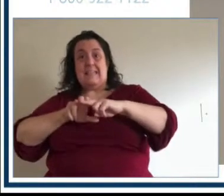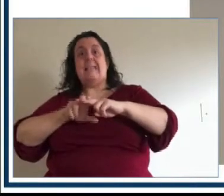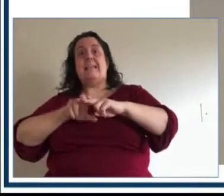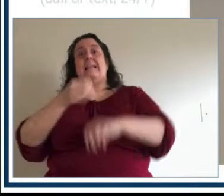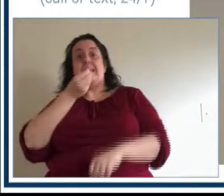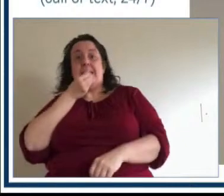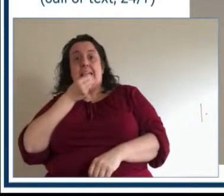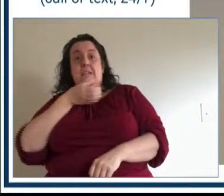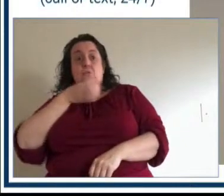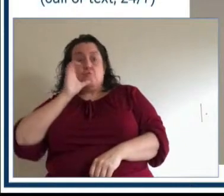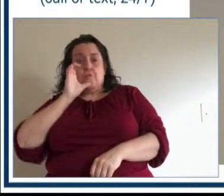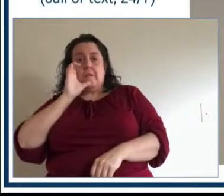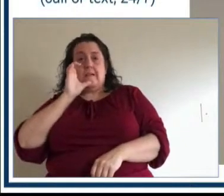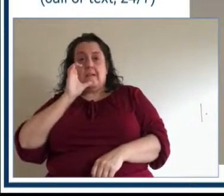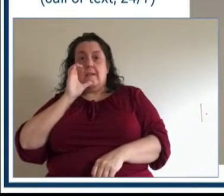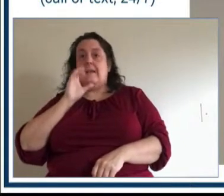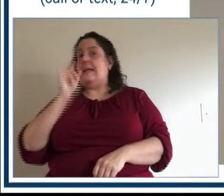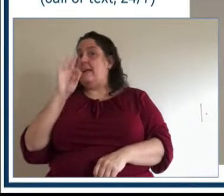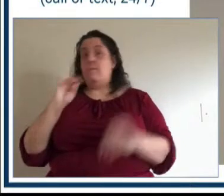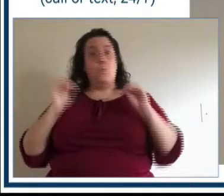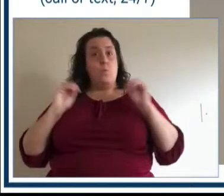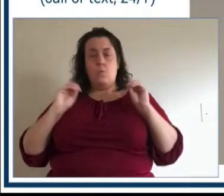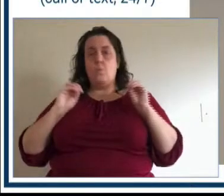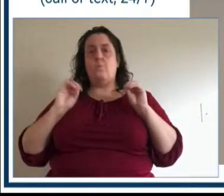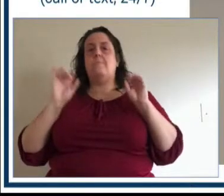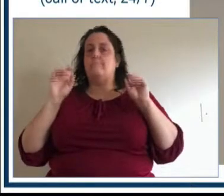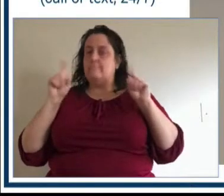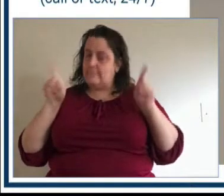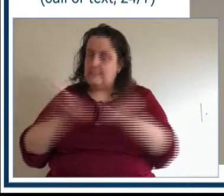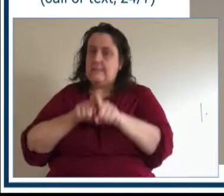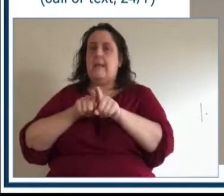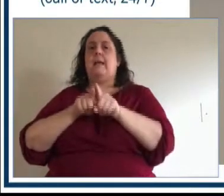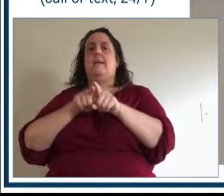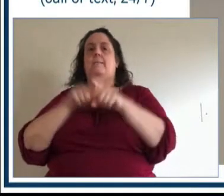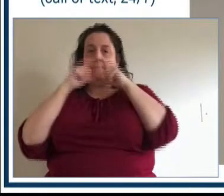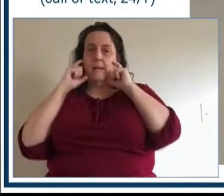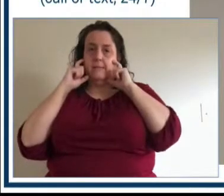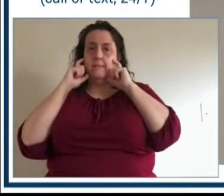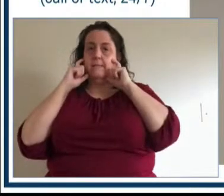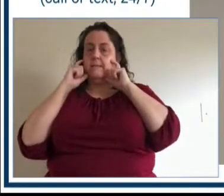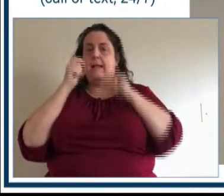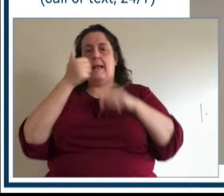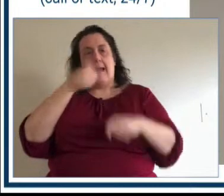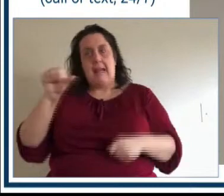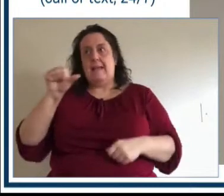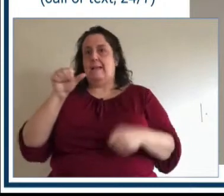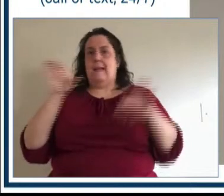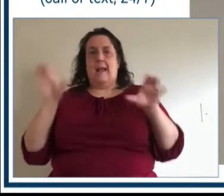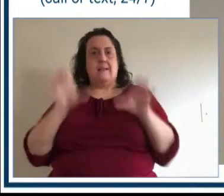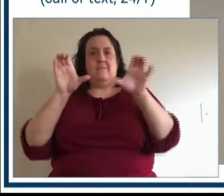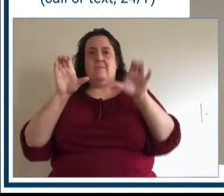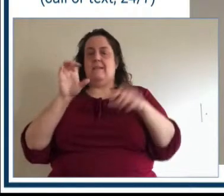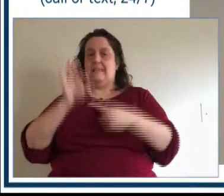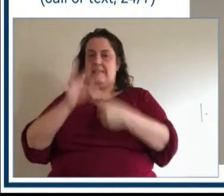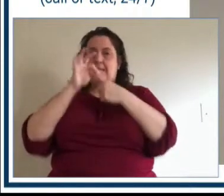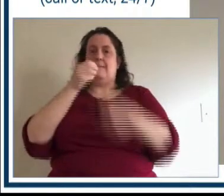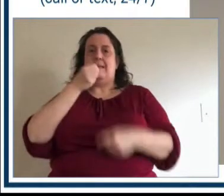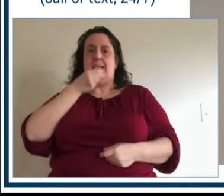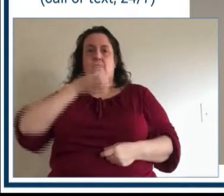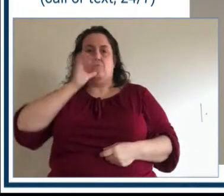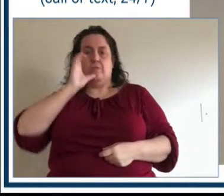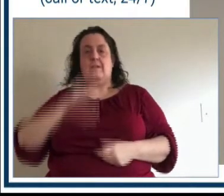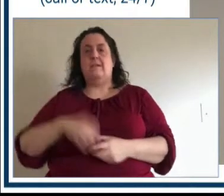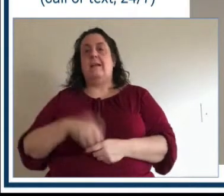indoor places remain, including wearing them when seated for other activities in indoor places. So this means that if you're